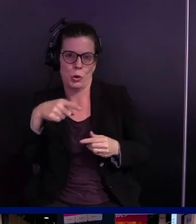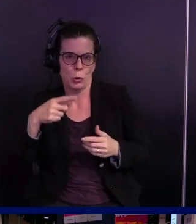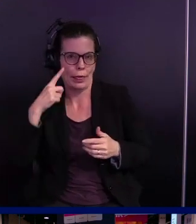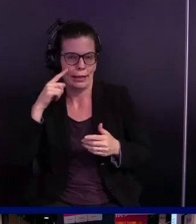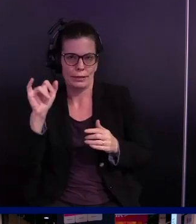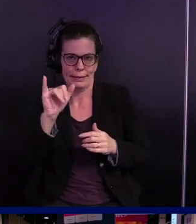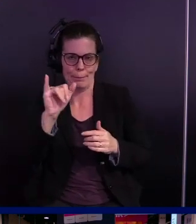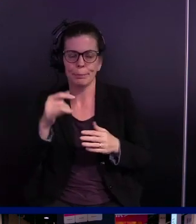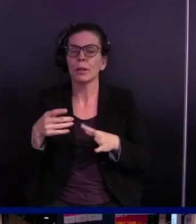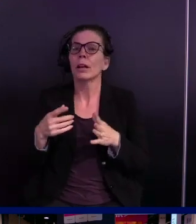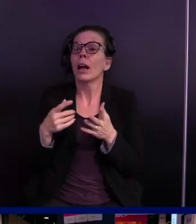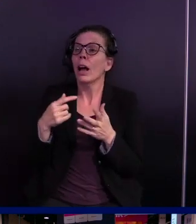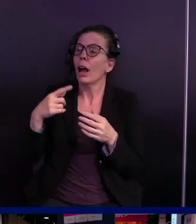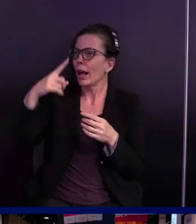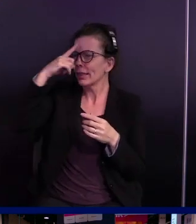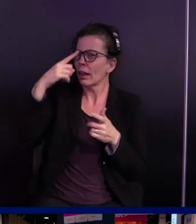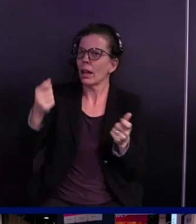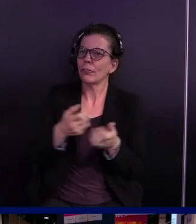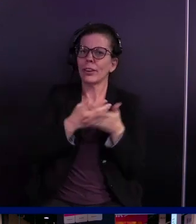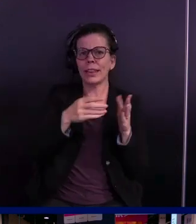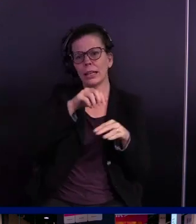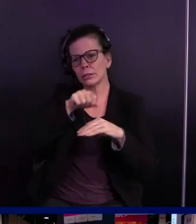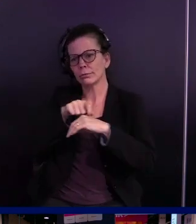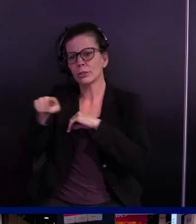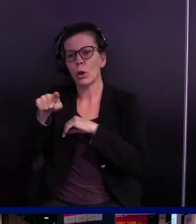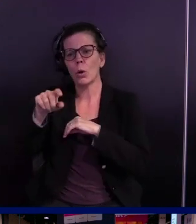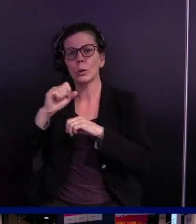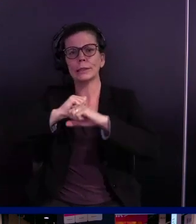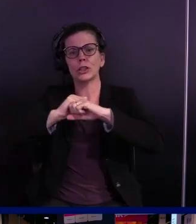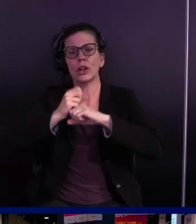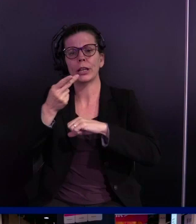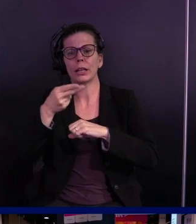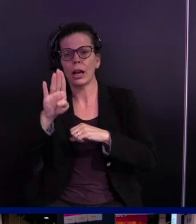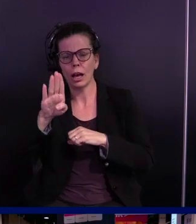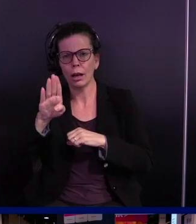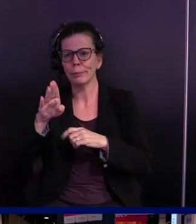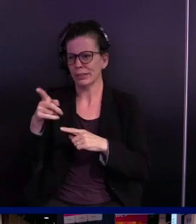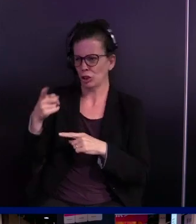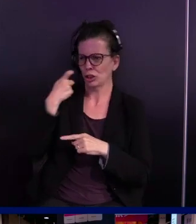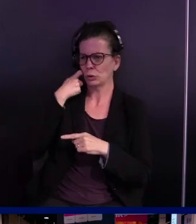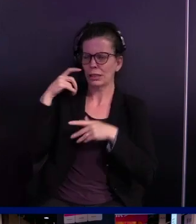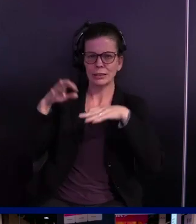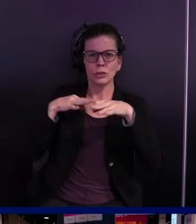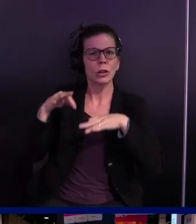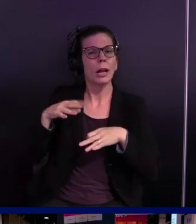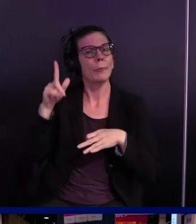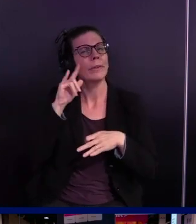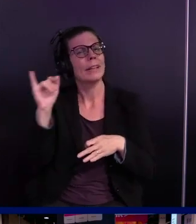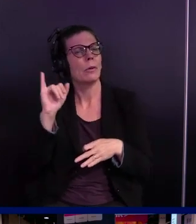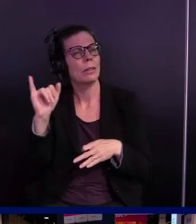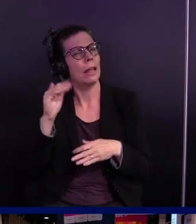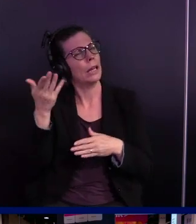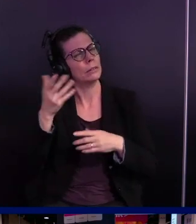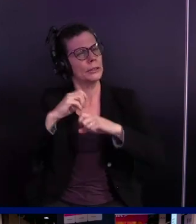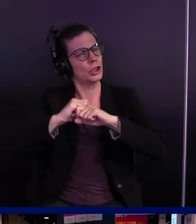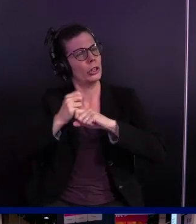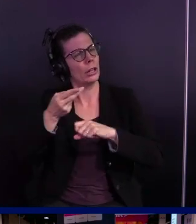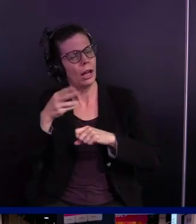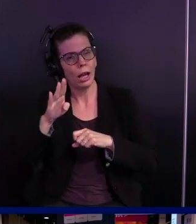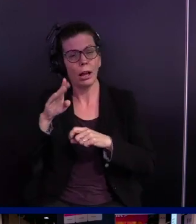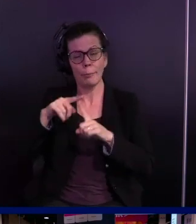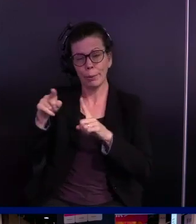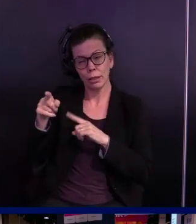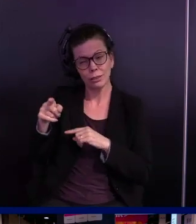Well, I thought everything goes to Security Hub. So what you just kind of described sounds a little bit like Security Hub, but tell